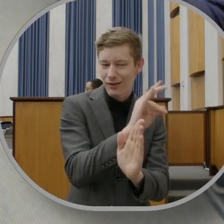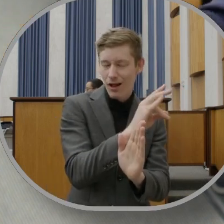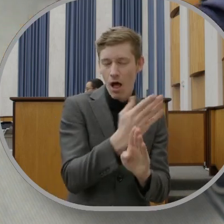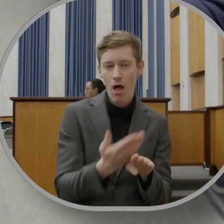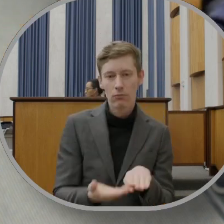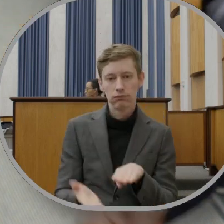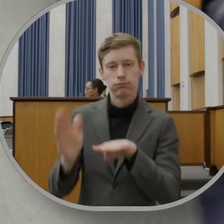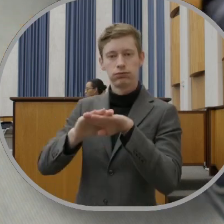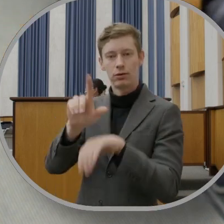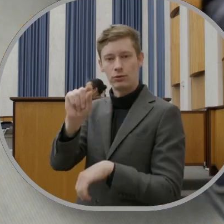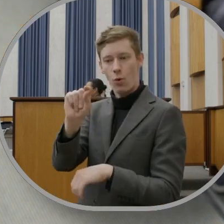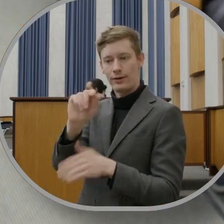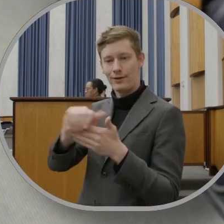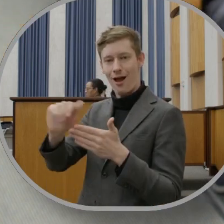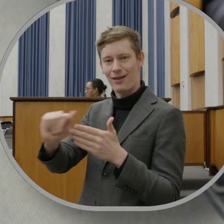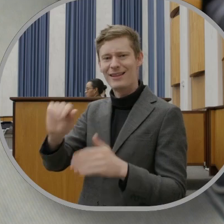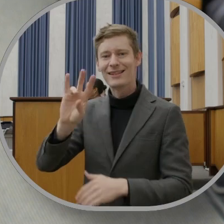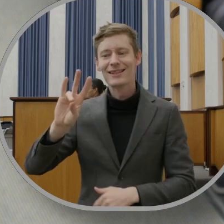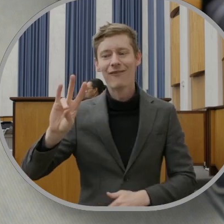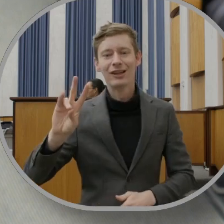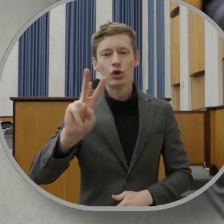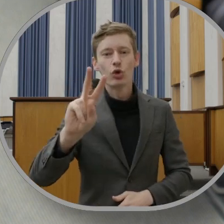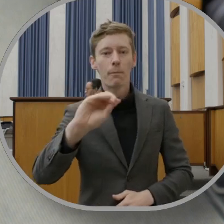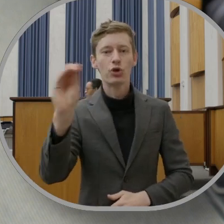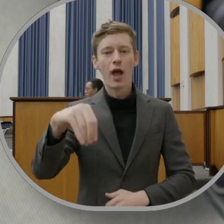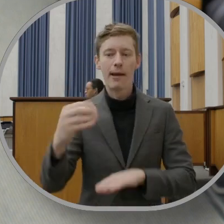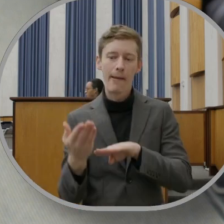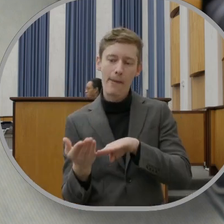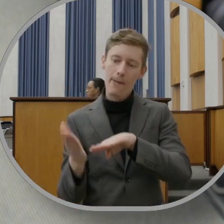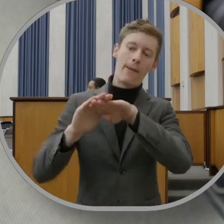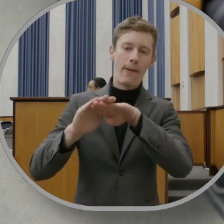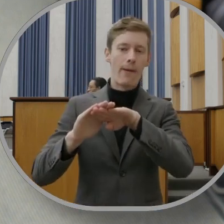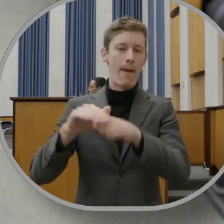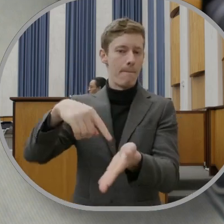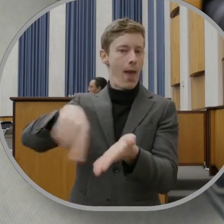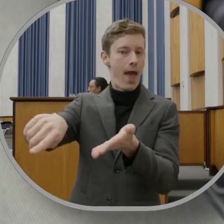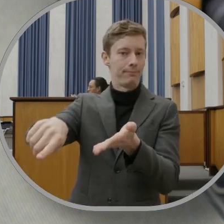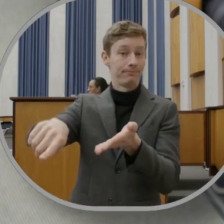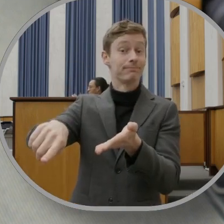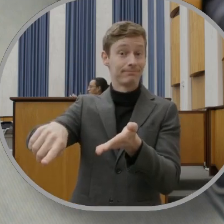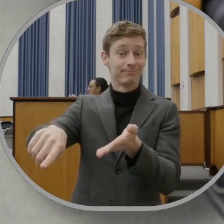a 72% increase since I became mayor.